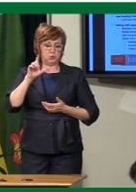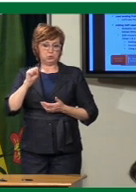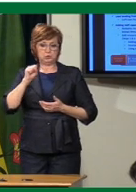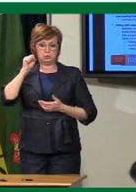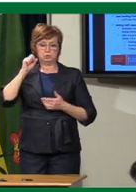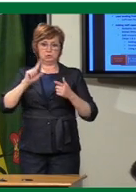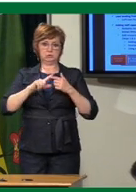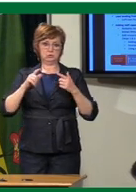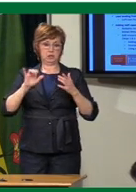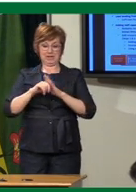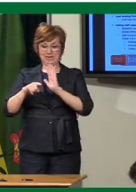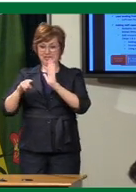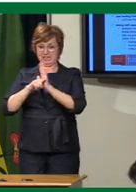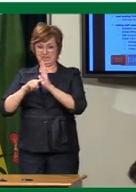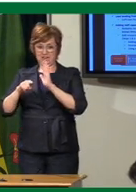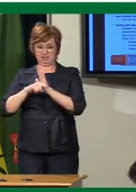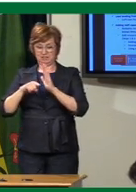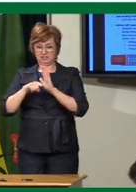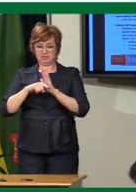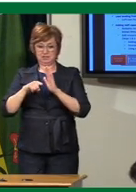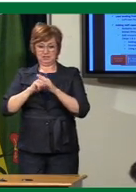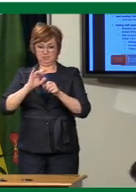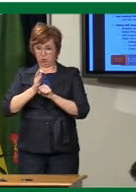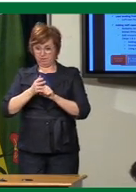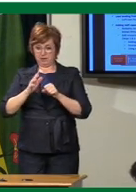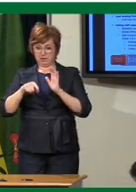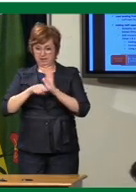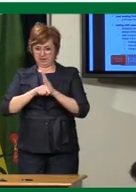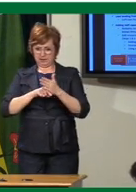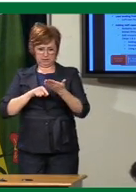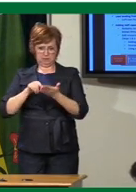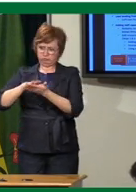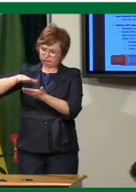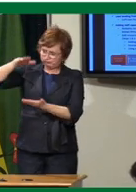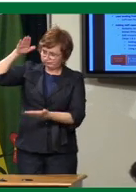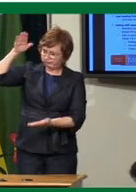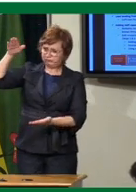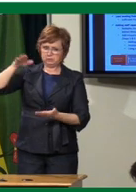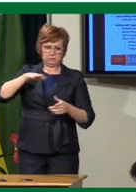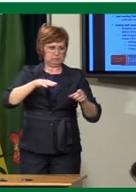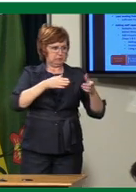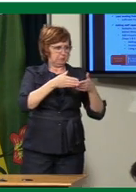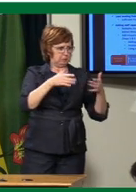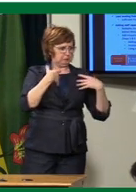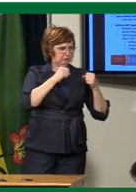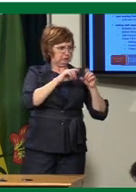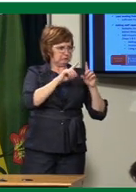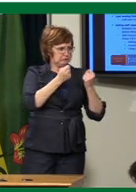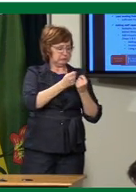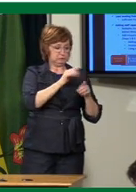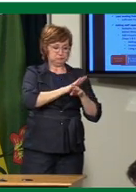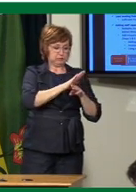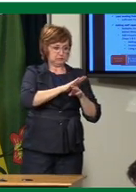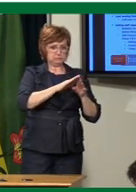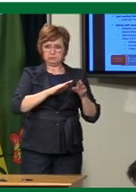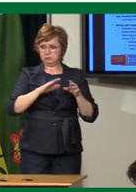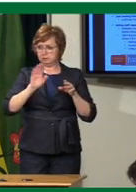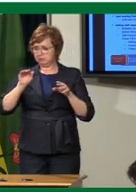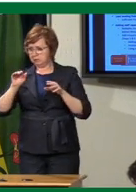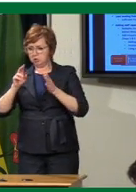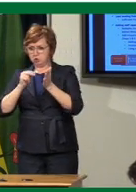notification of negative test results away from our busy public health teams and using other resources such as nursing